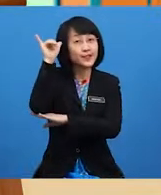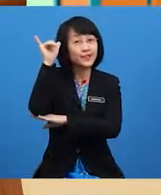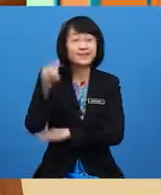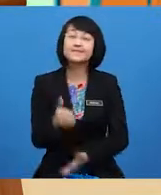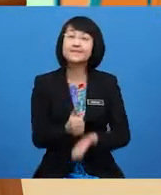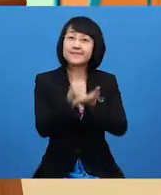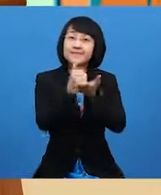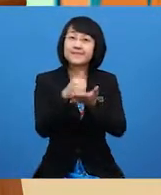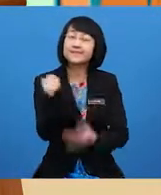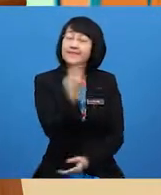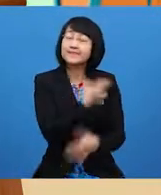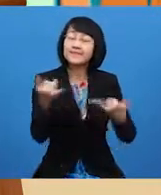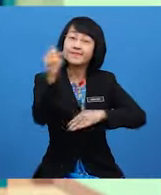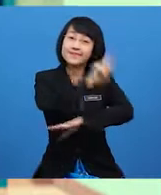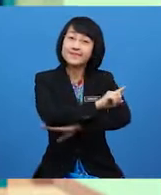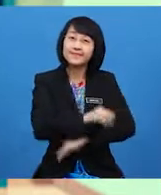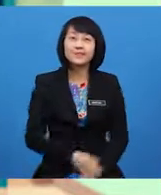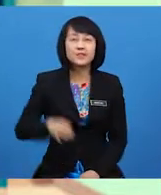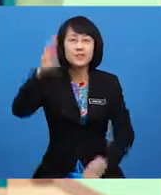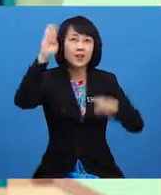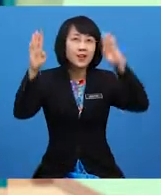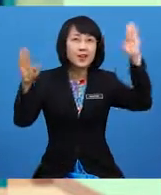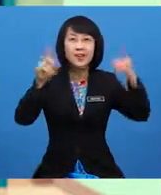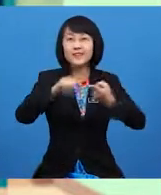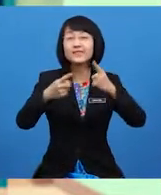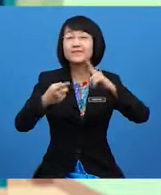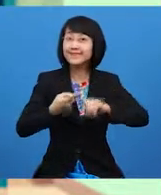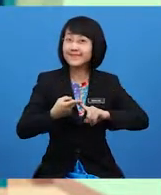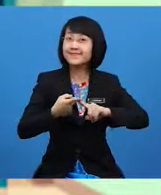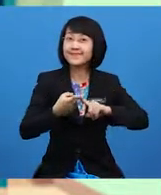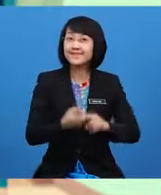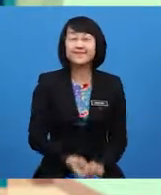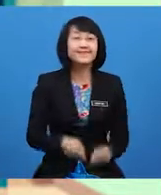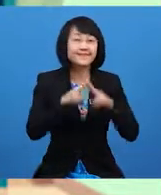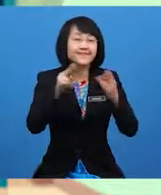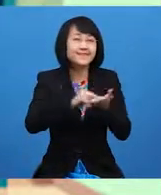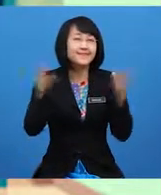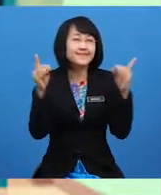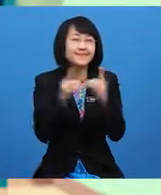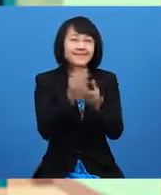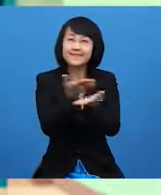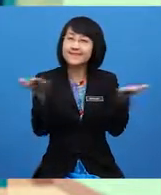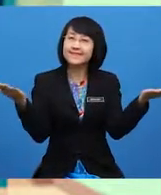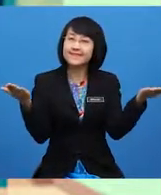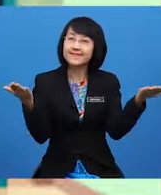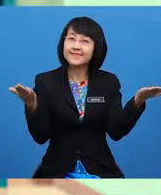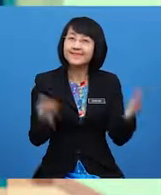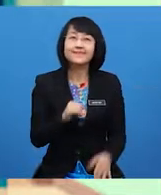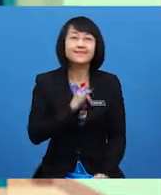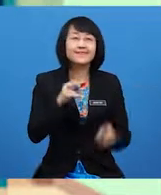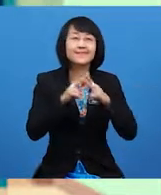going to be helping us today. Hello friends, very nice to meet you.